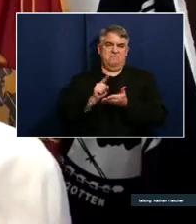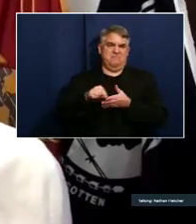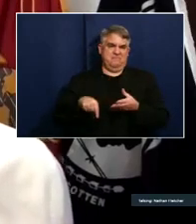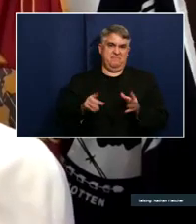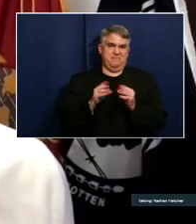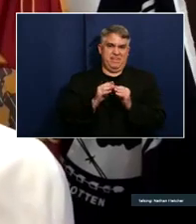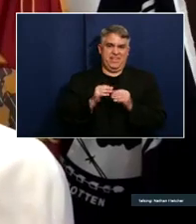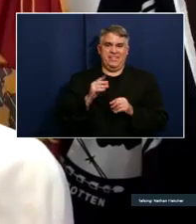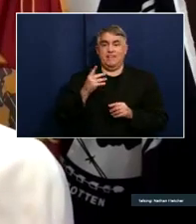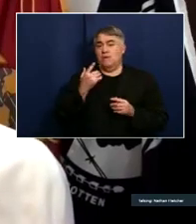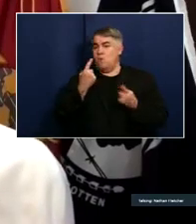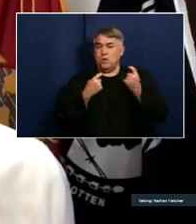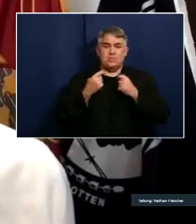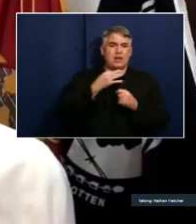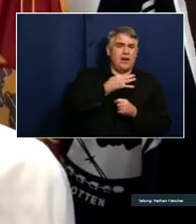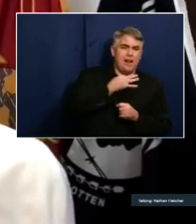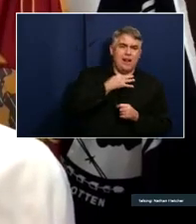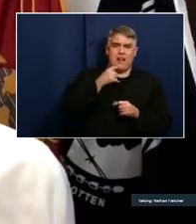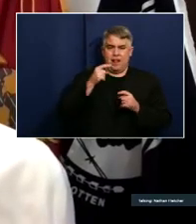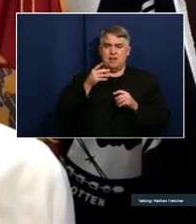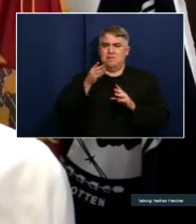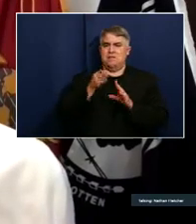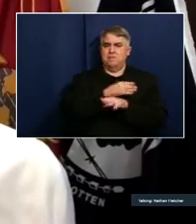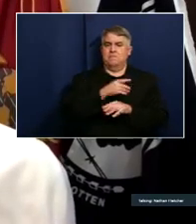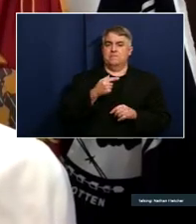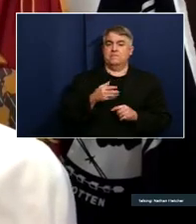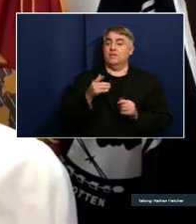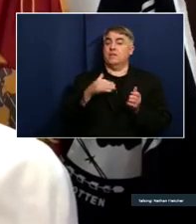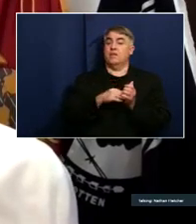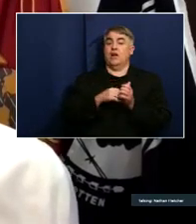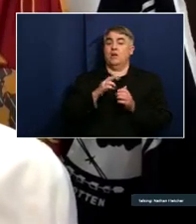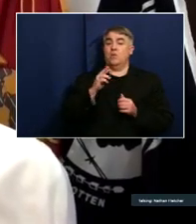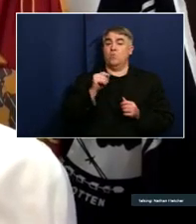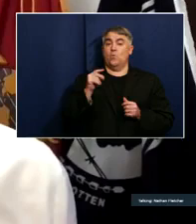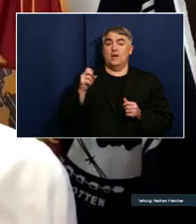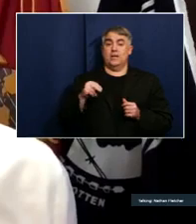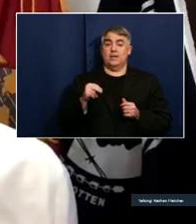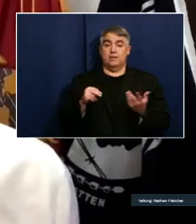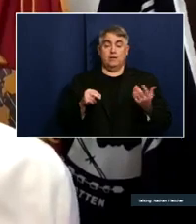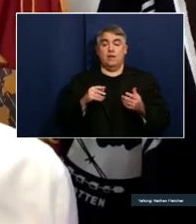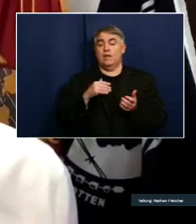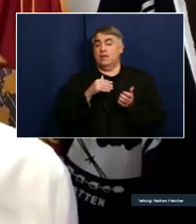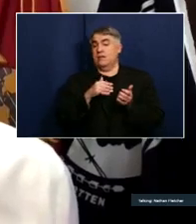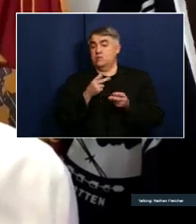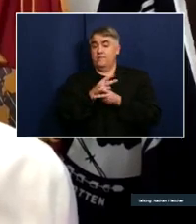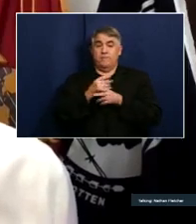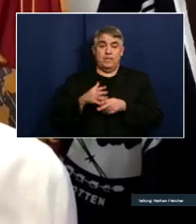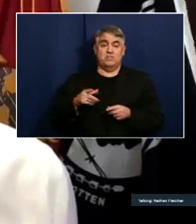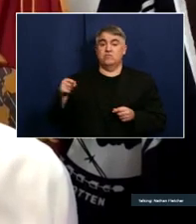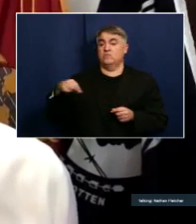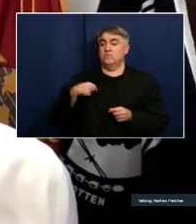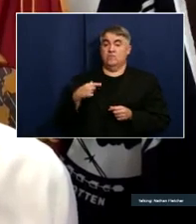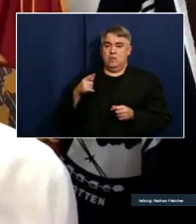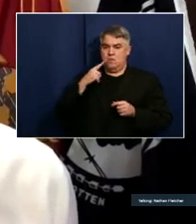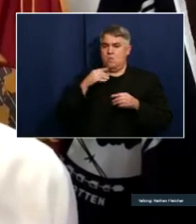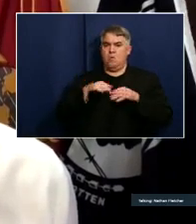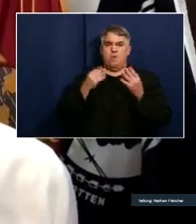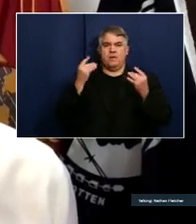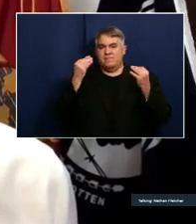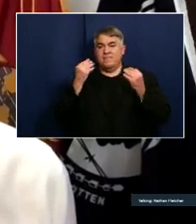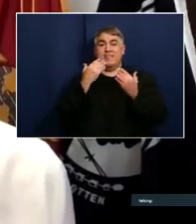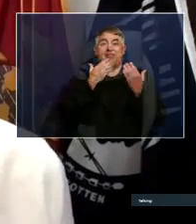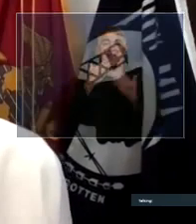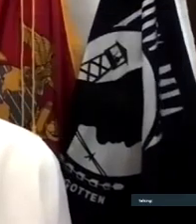Before we leave, I'd like to go to Dr. Wooten and then Supervisor Vargas to see if they have any closing thoughts for us tonight. But thank you all very, very much for joining us. Dr.